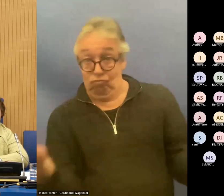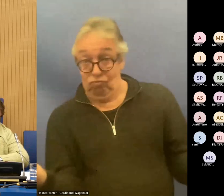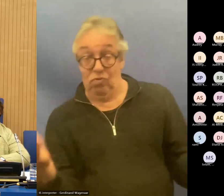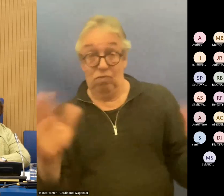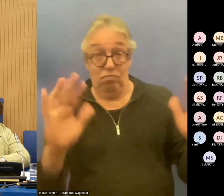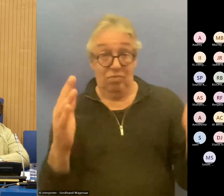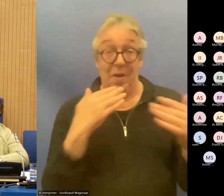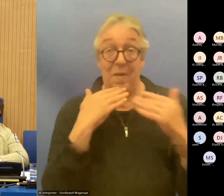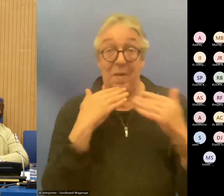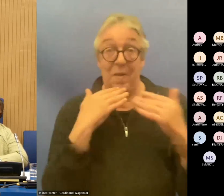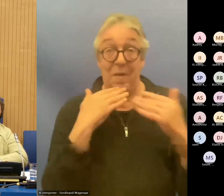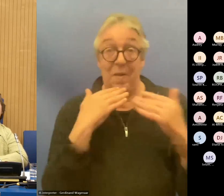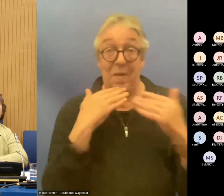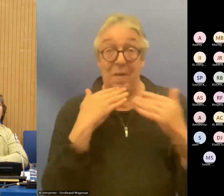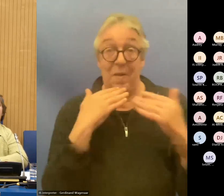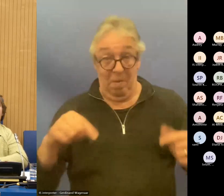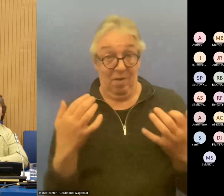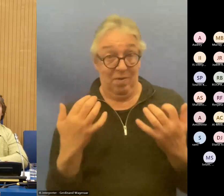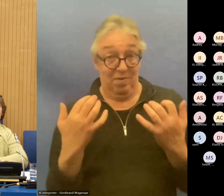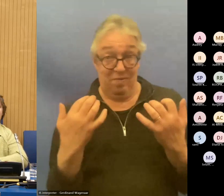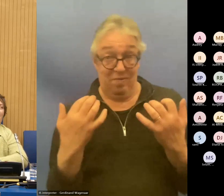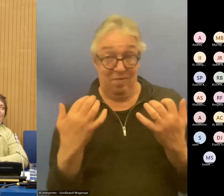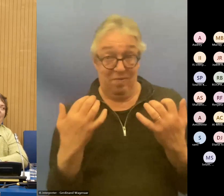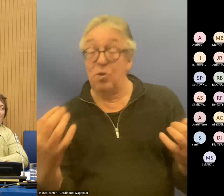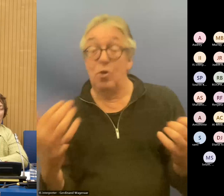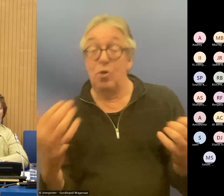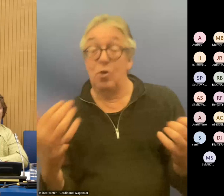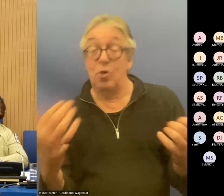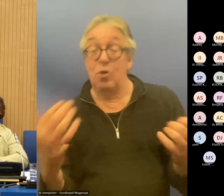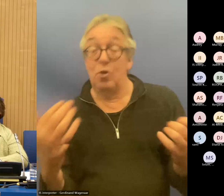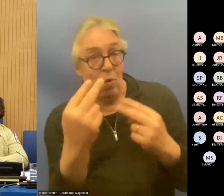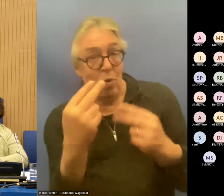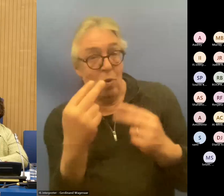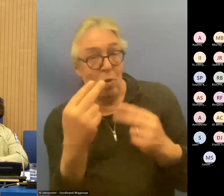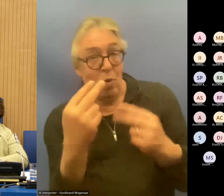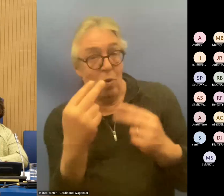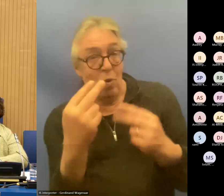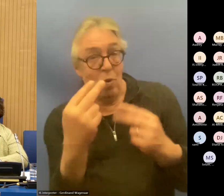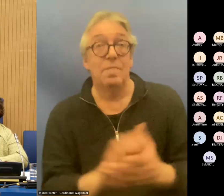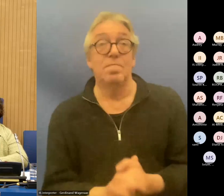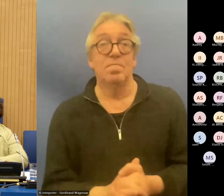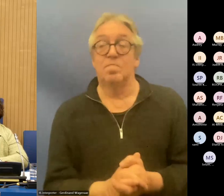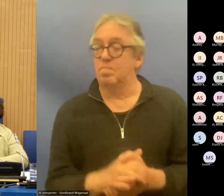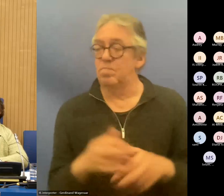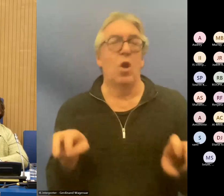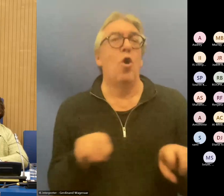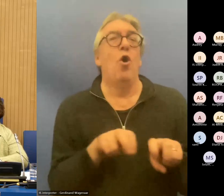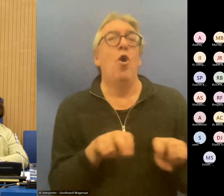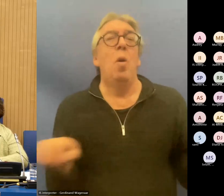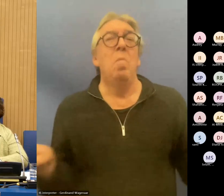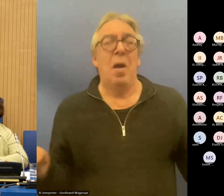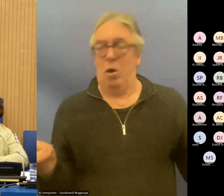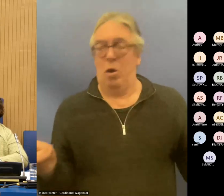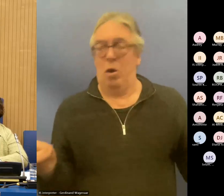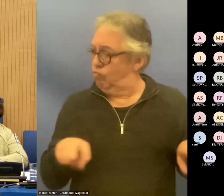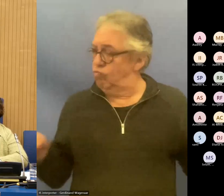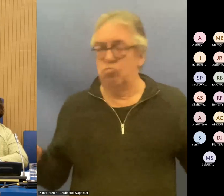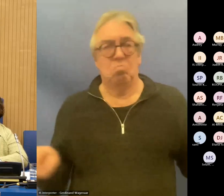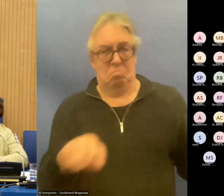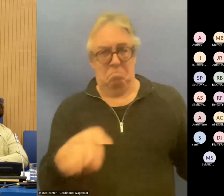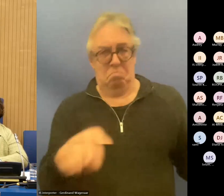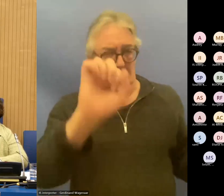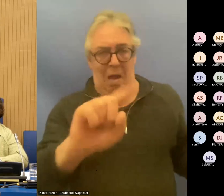with us, and thank you so much. And I think all the panelists would be open for having other discussions with